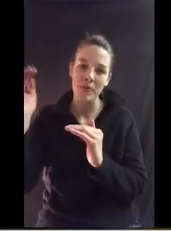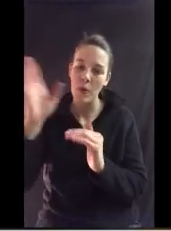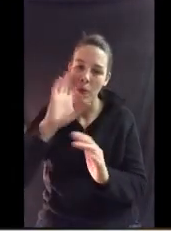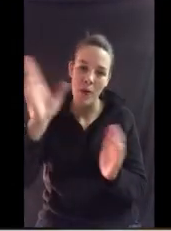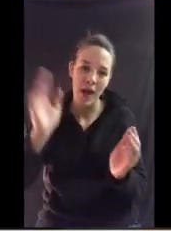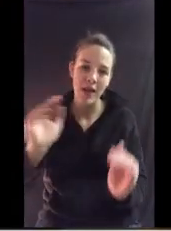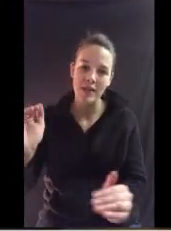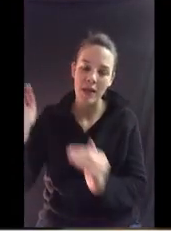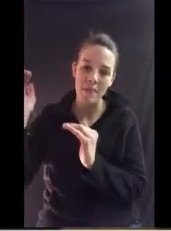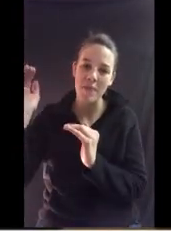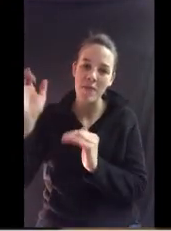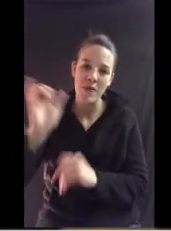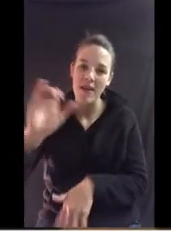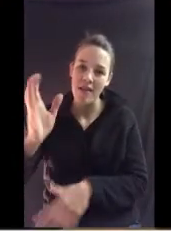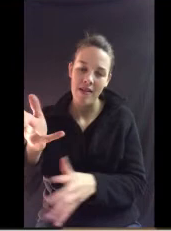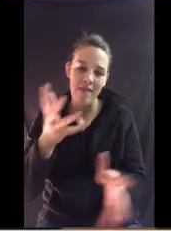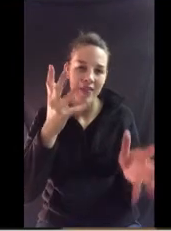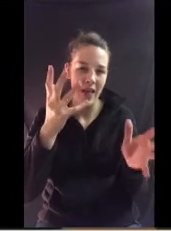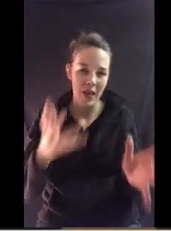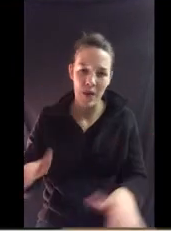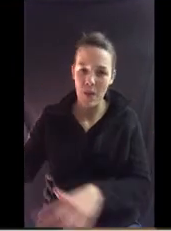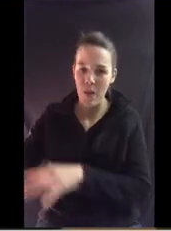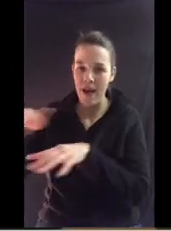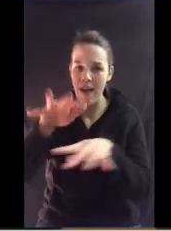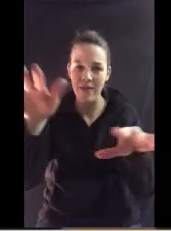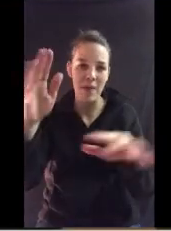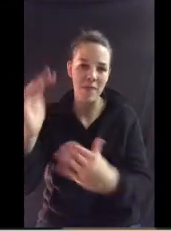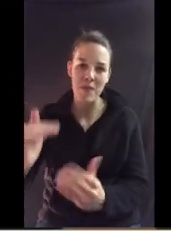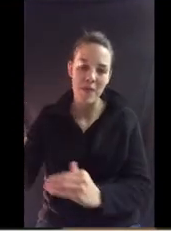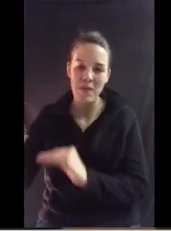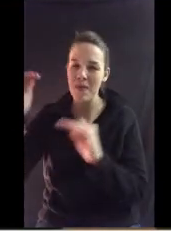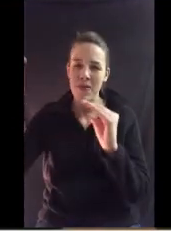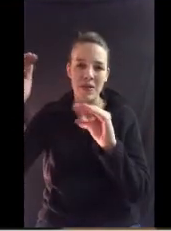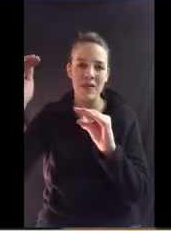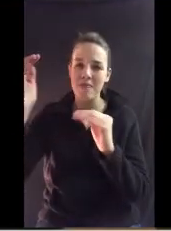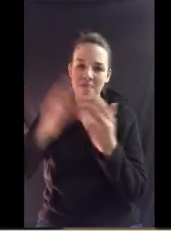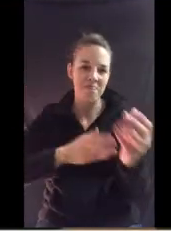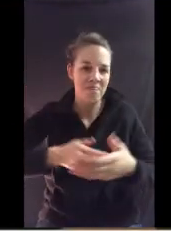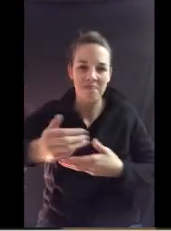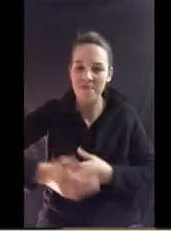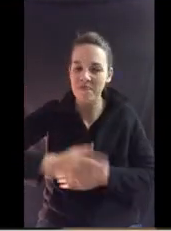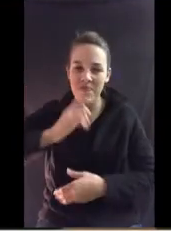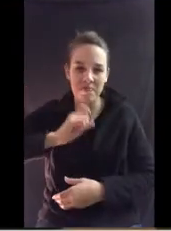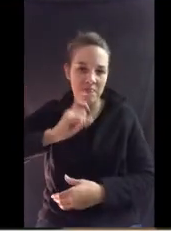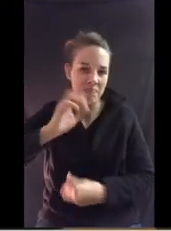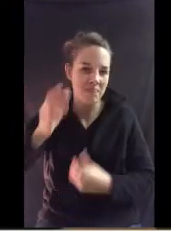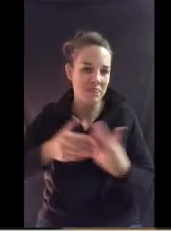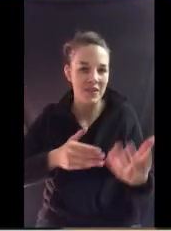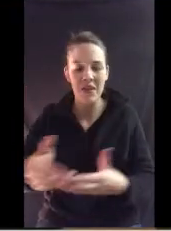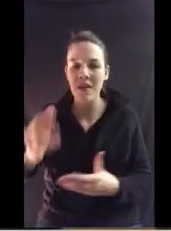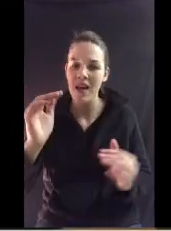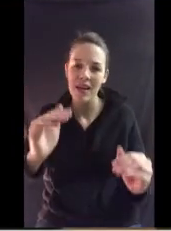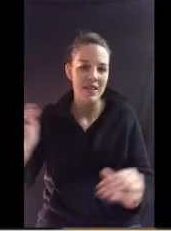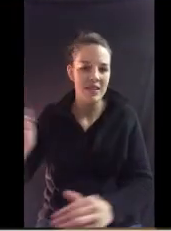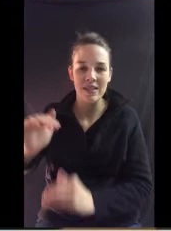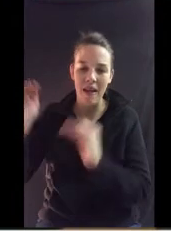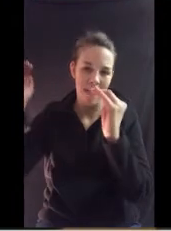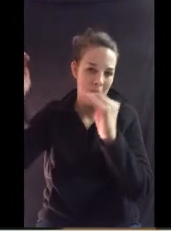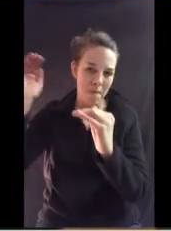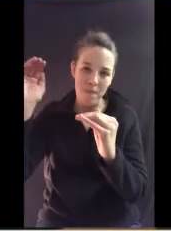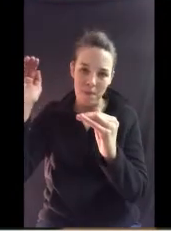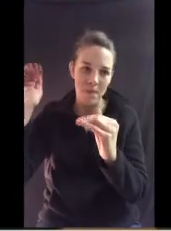and we'll rise up, rise like the waves. We'll rise up in spite of